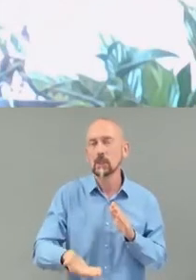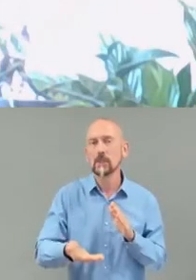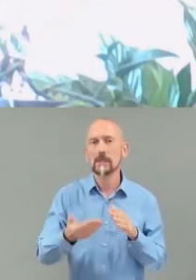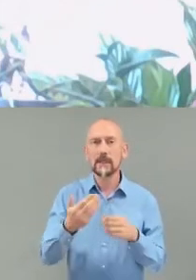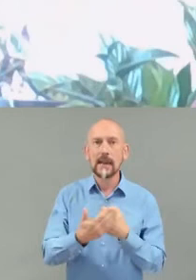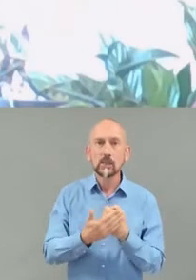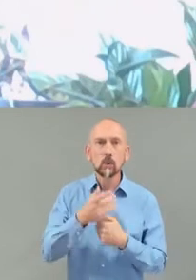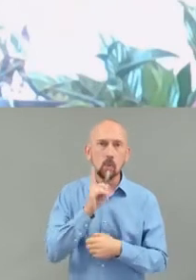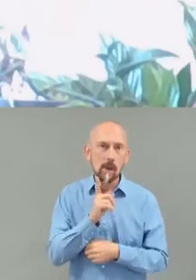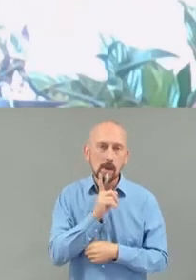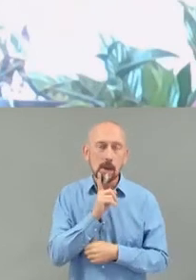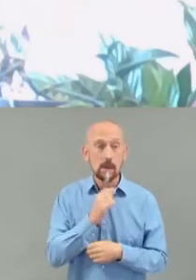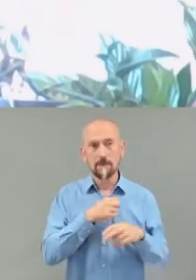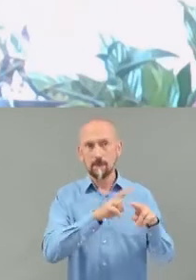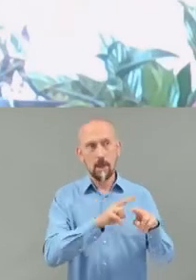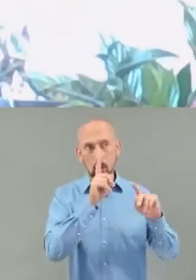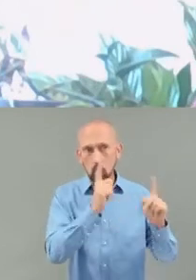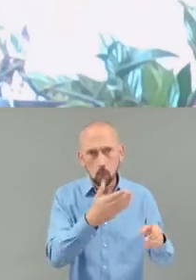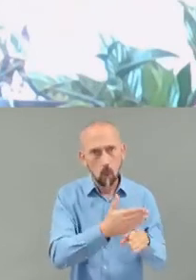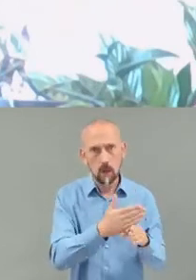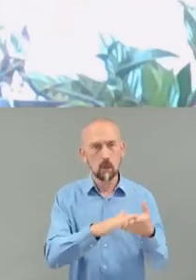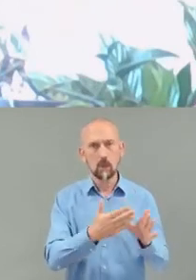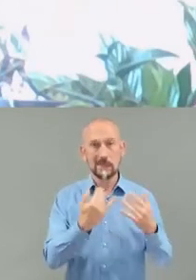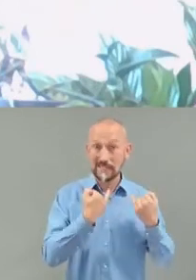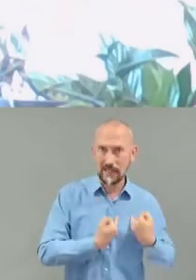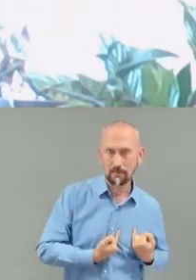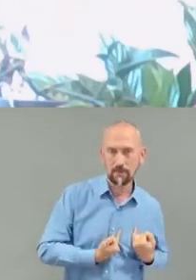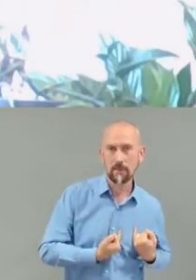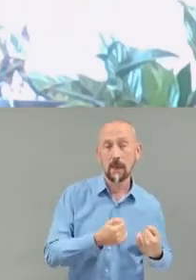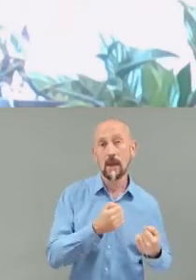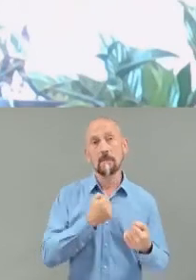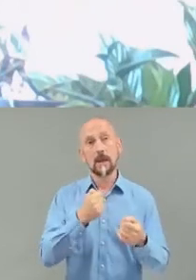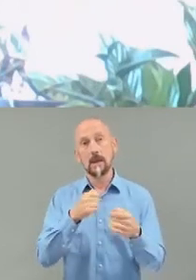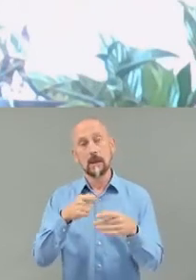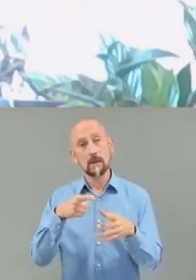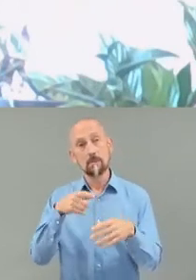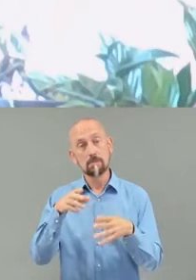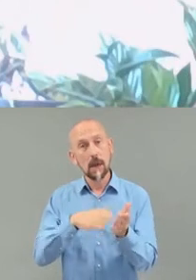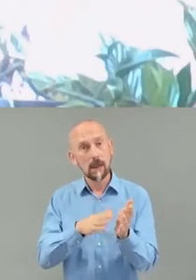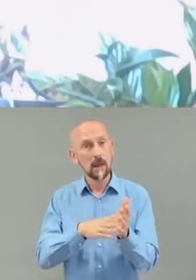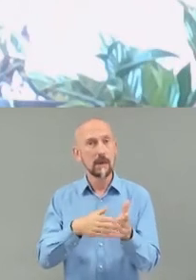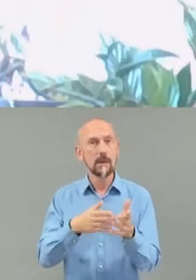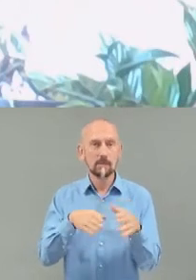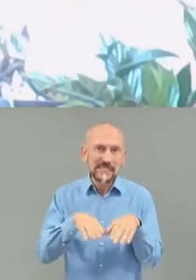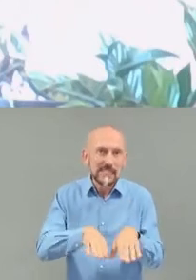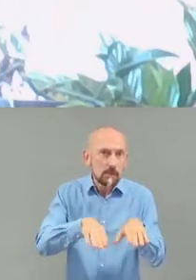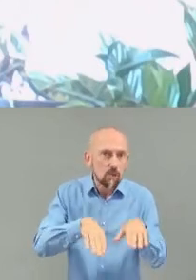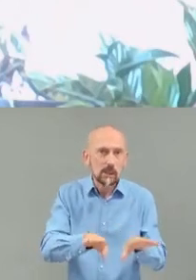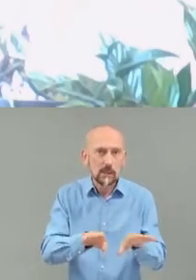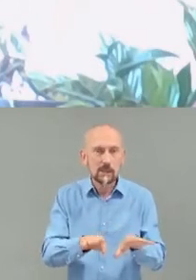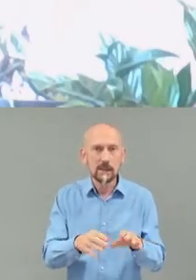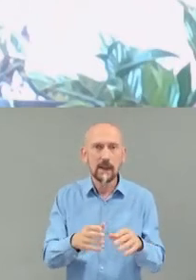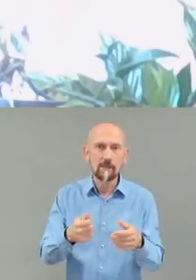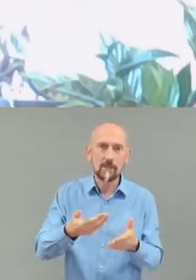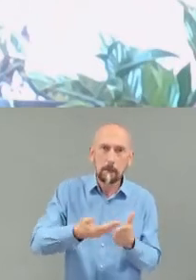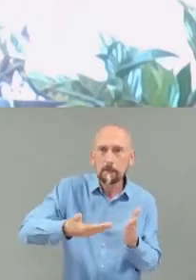not work due to ill health and a mum who did piecework as a seamstress, the only way we could afford for me to go